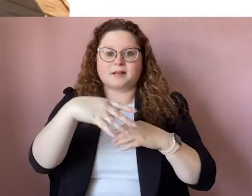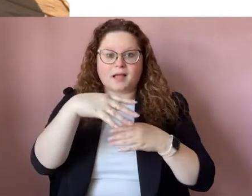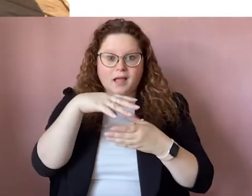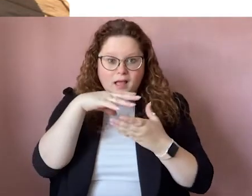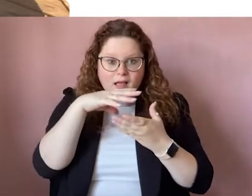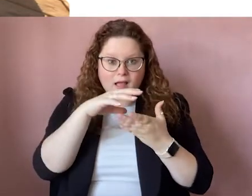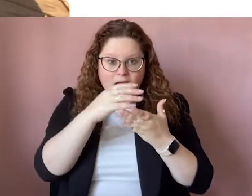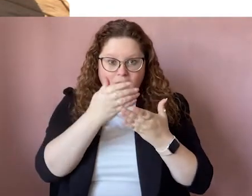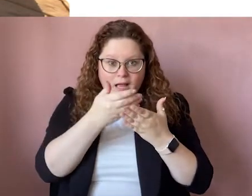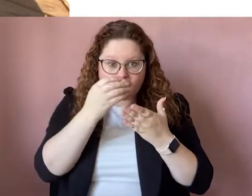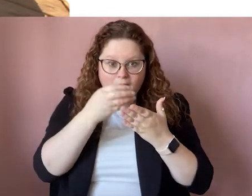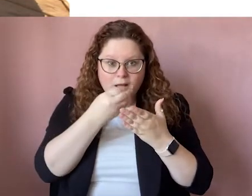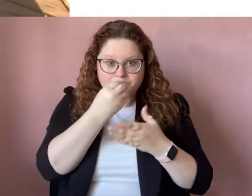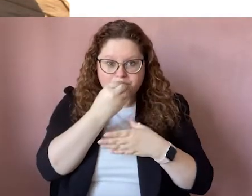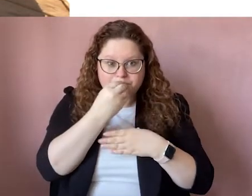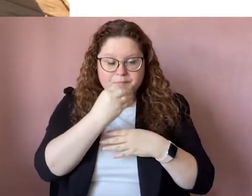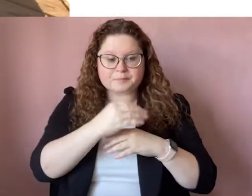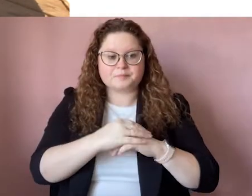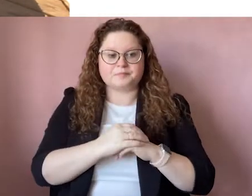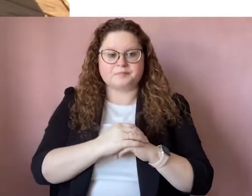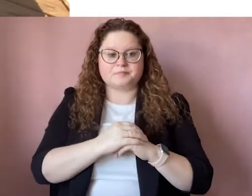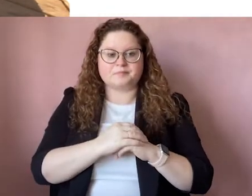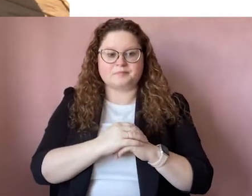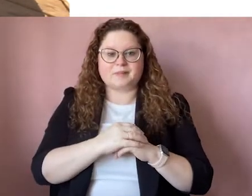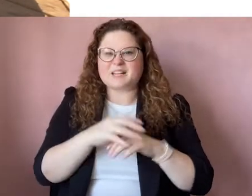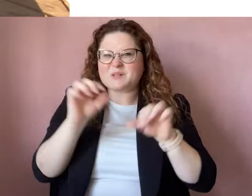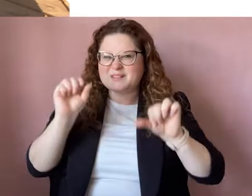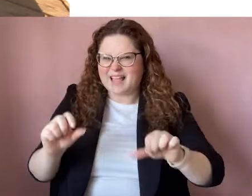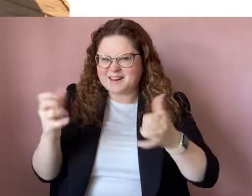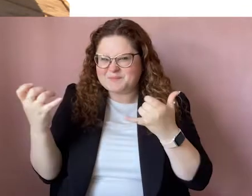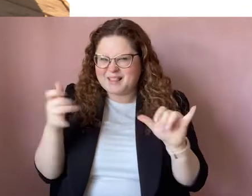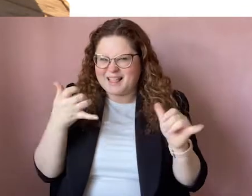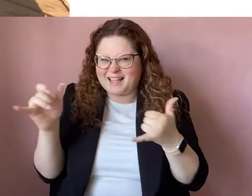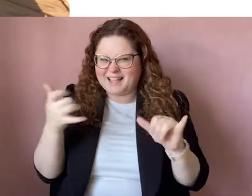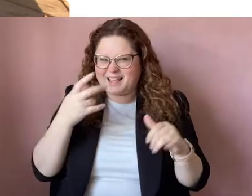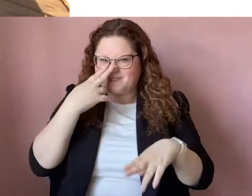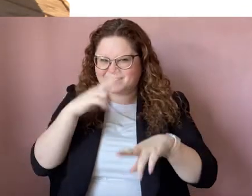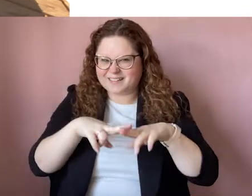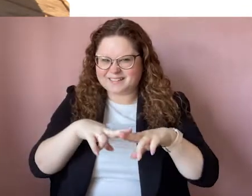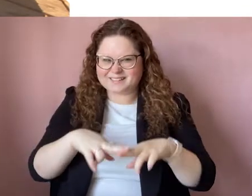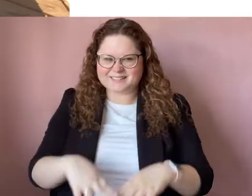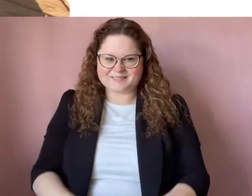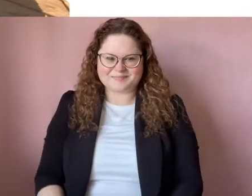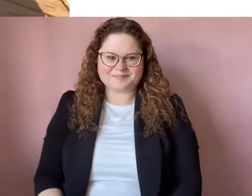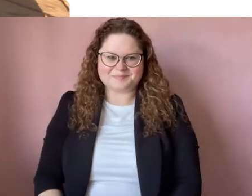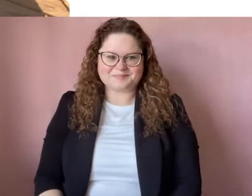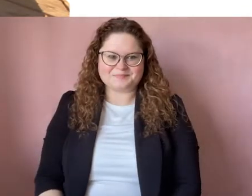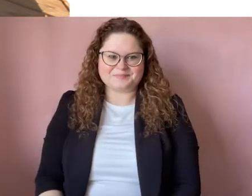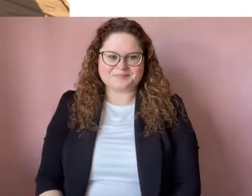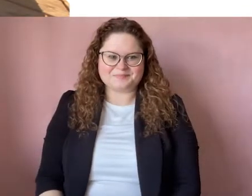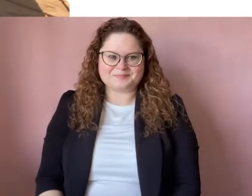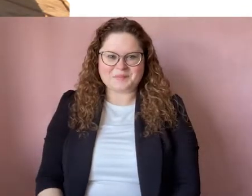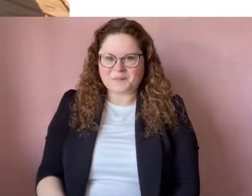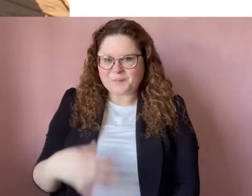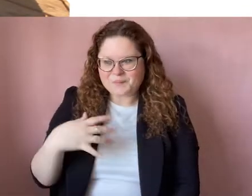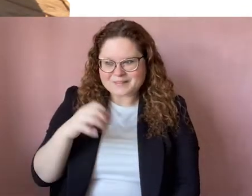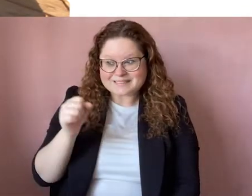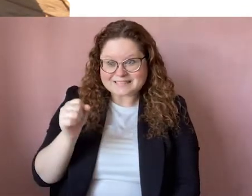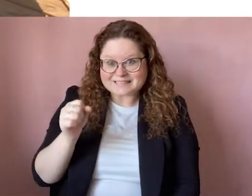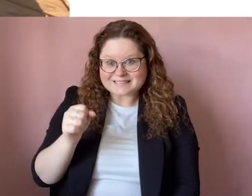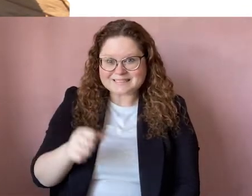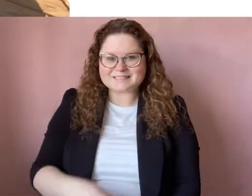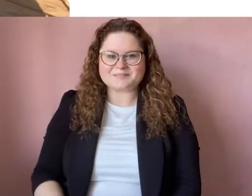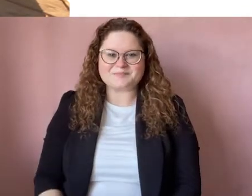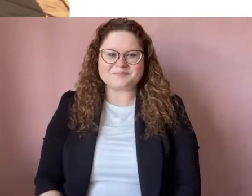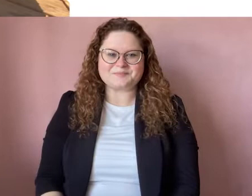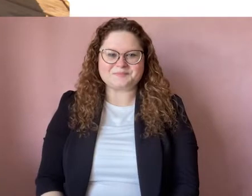the kibble. And you can really get her engaged with it by making it a toy. Oh, yes. Oh, yes.